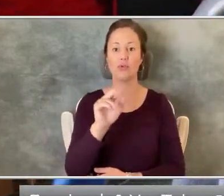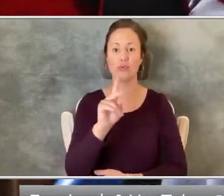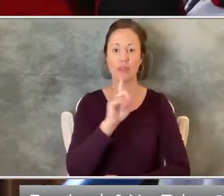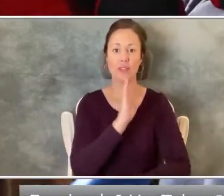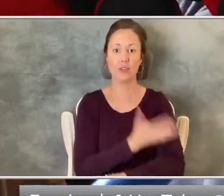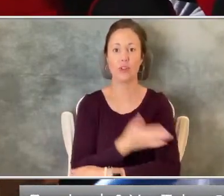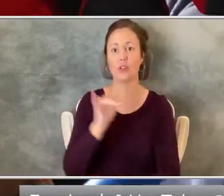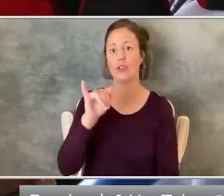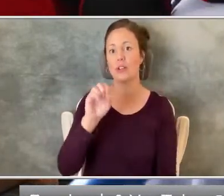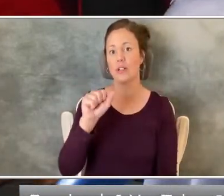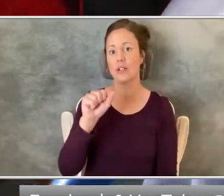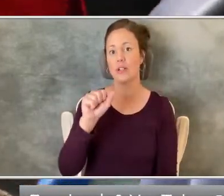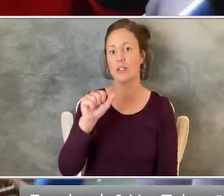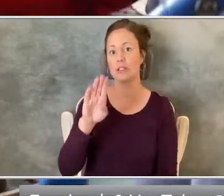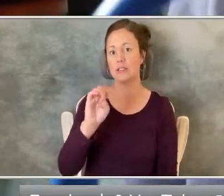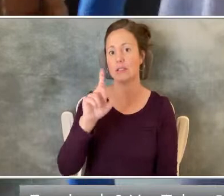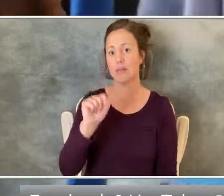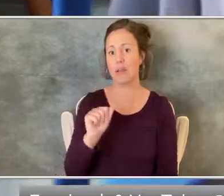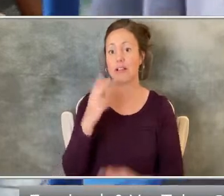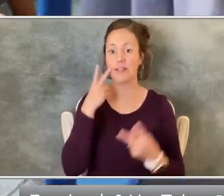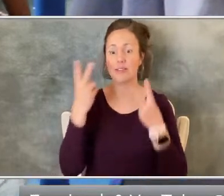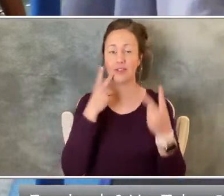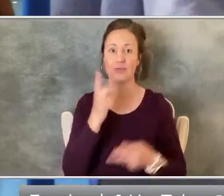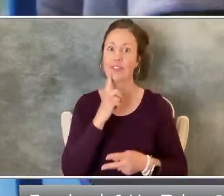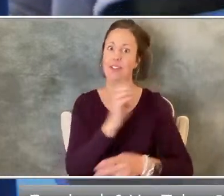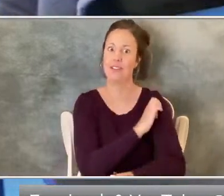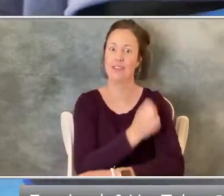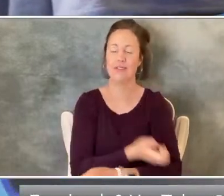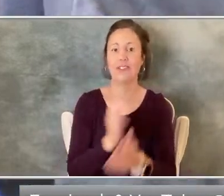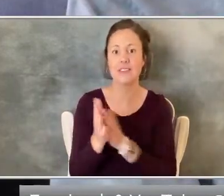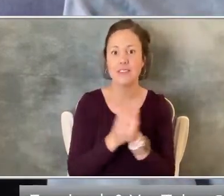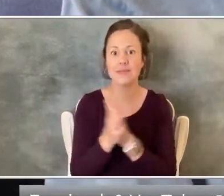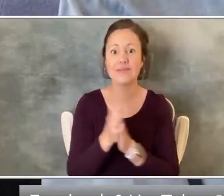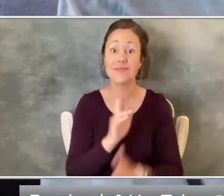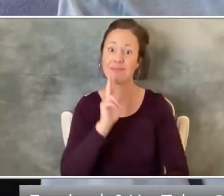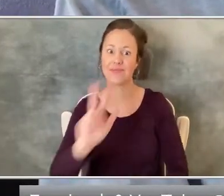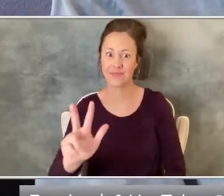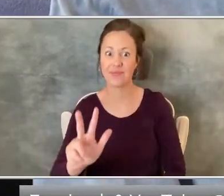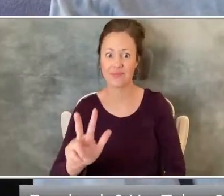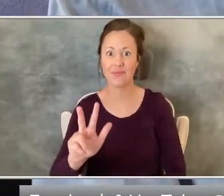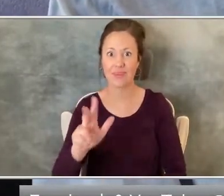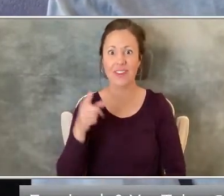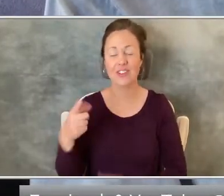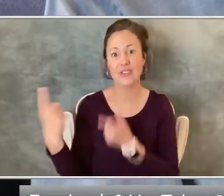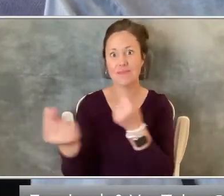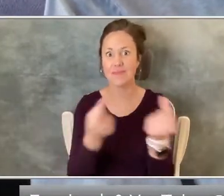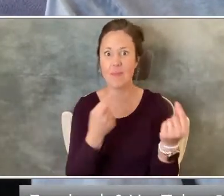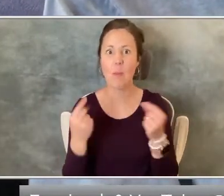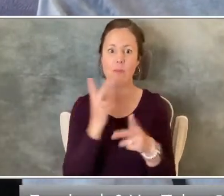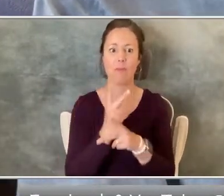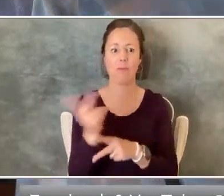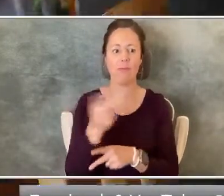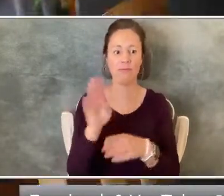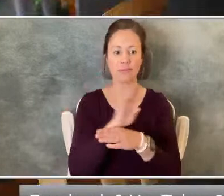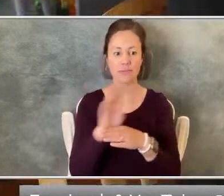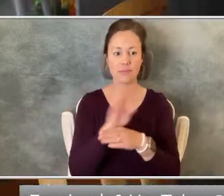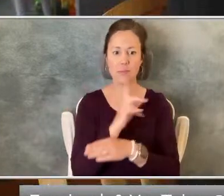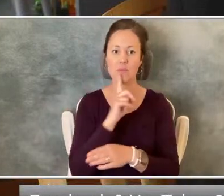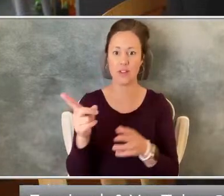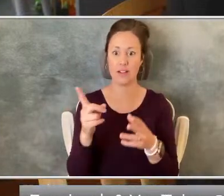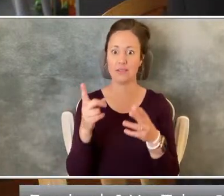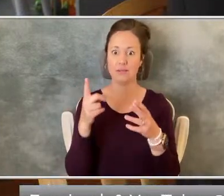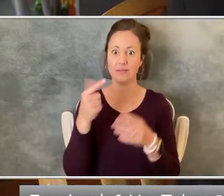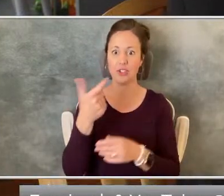Very energetic, she is. This rambunctious 3-year-old keeps the Taylors busy, and that's exactly how Gene prefers it. He's